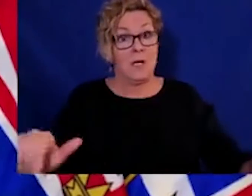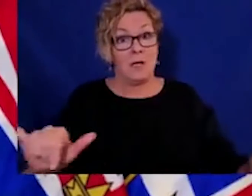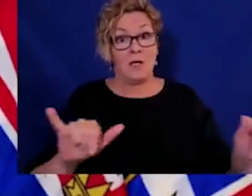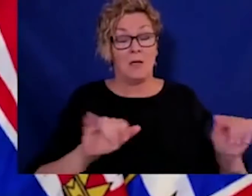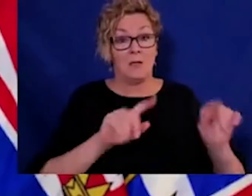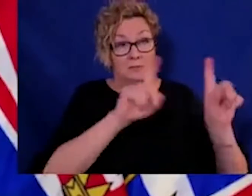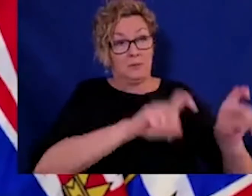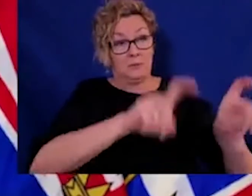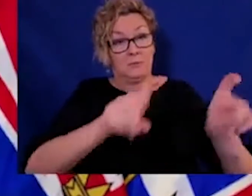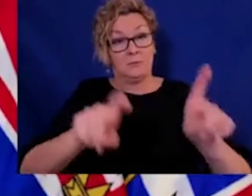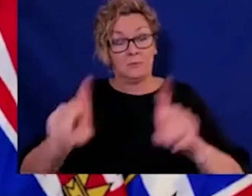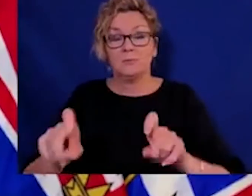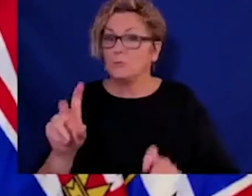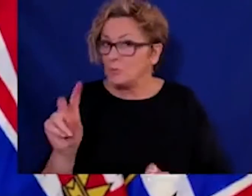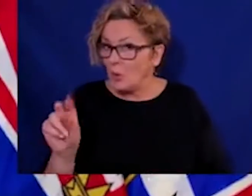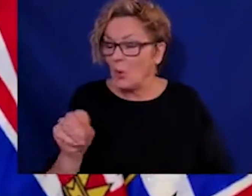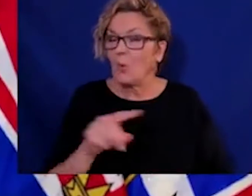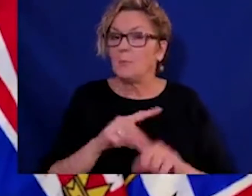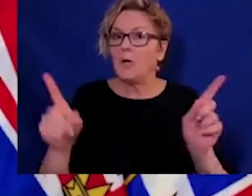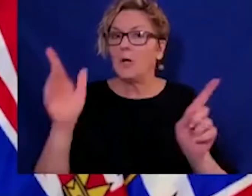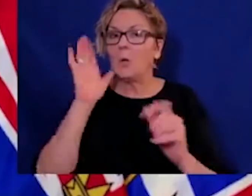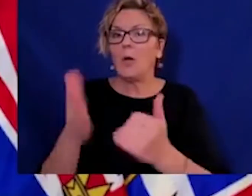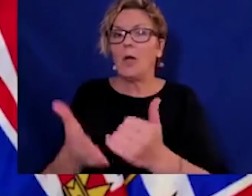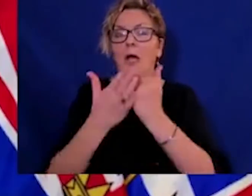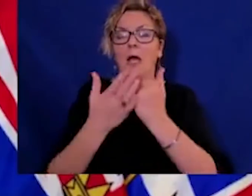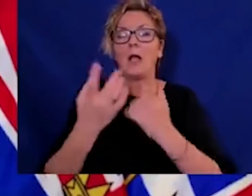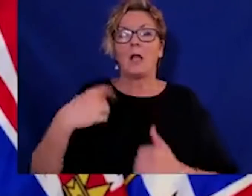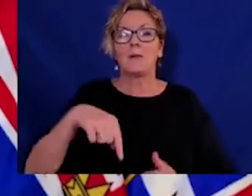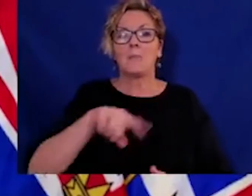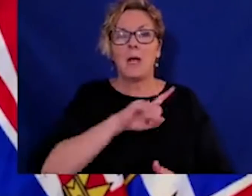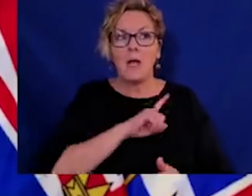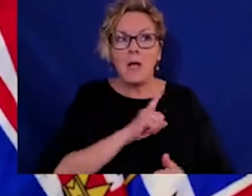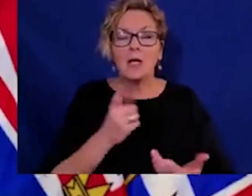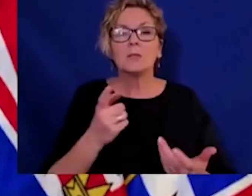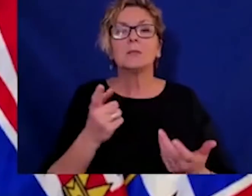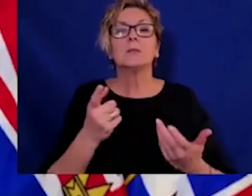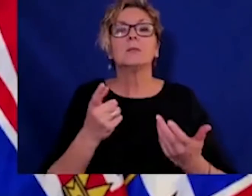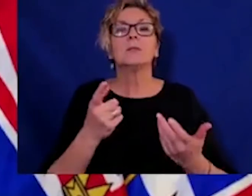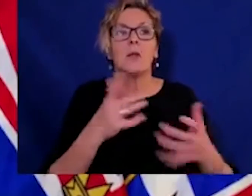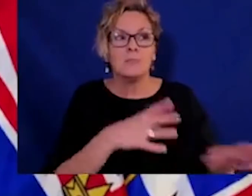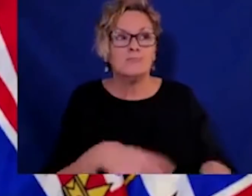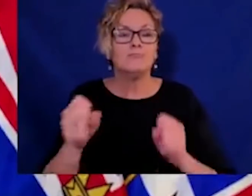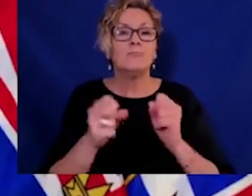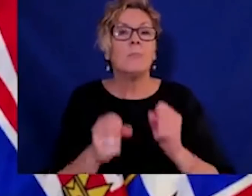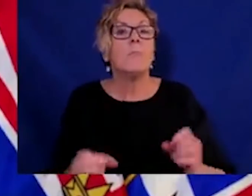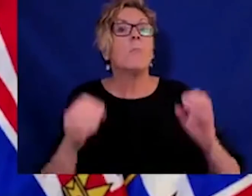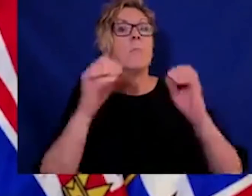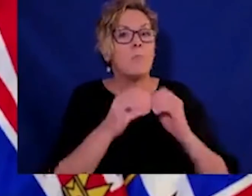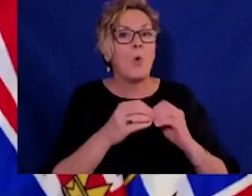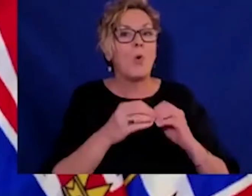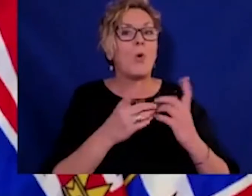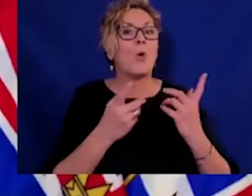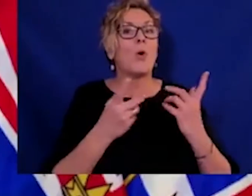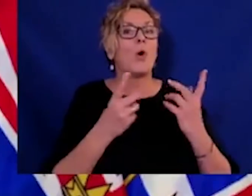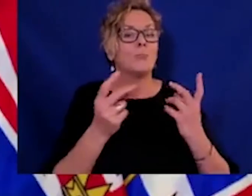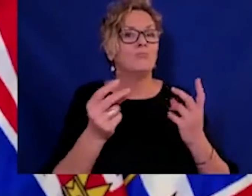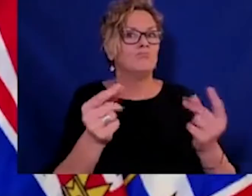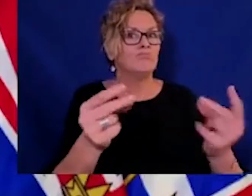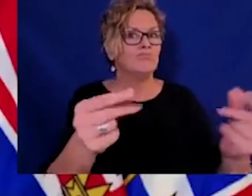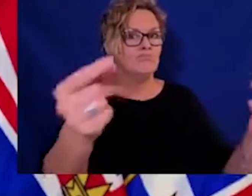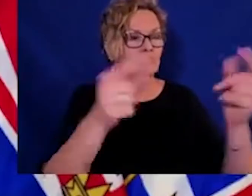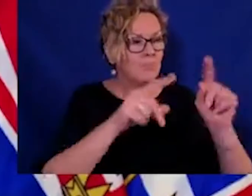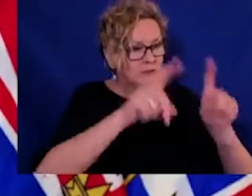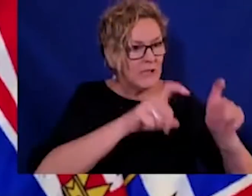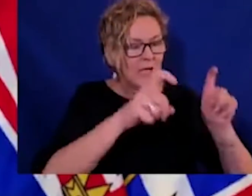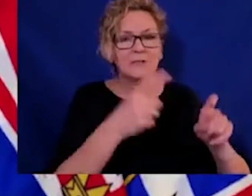working on how we can best deploy those machines to help us understand when outbreaks are happening, when people need